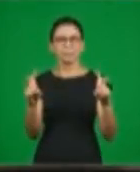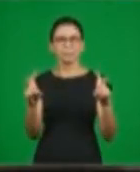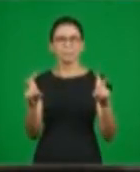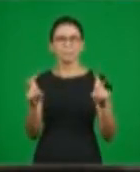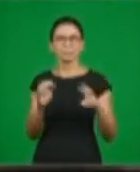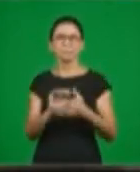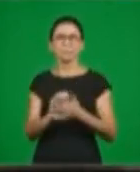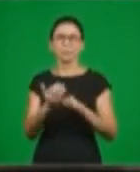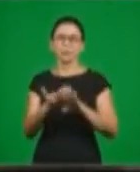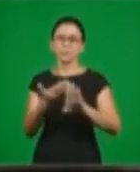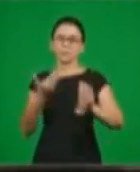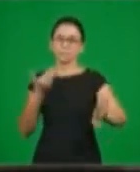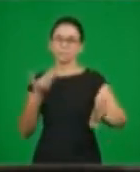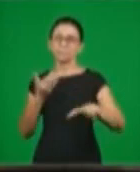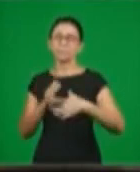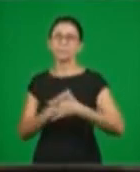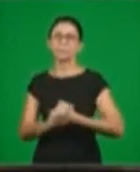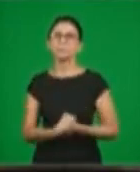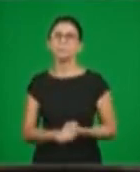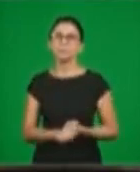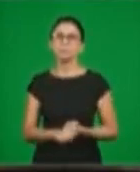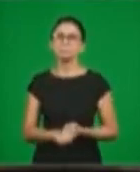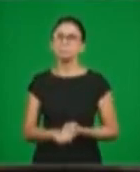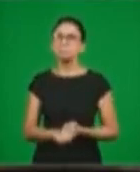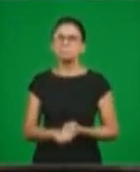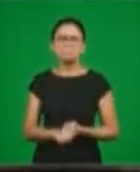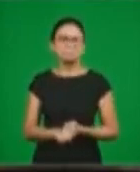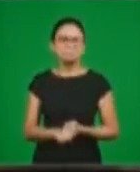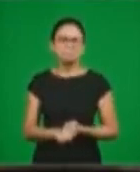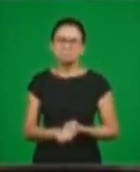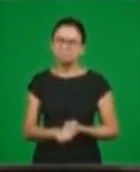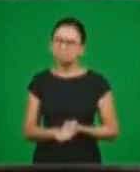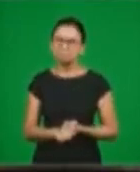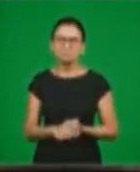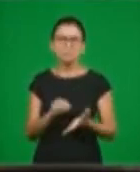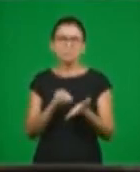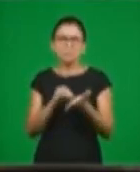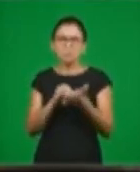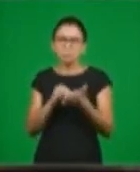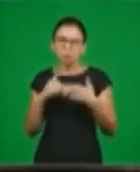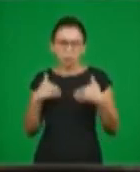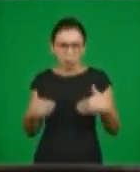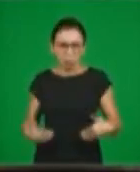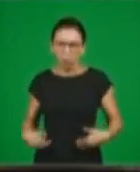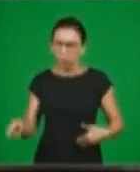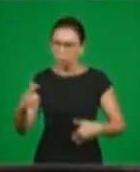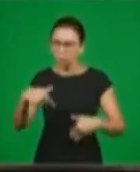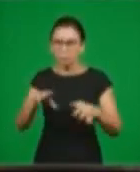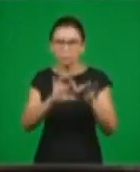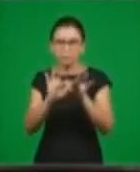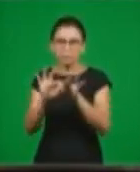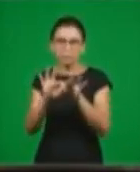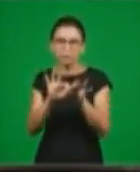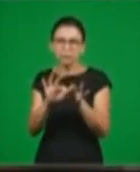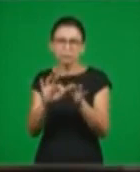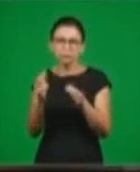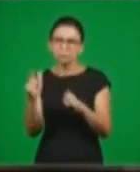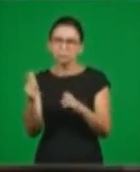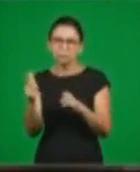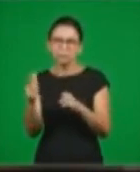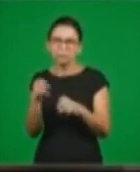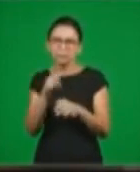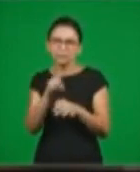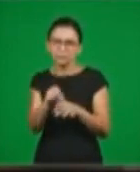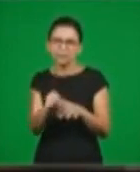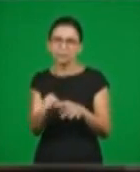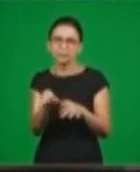another. The same thing, I was missing body, and I was missing fellowship. If there's nobody, there's no